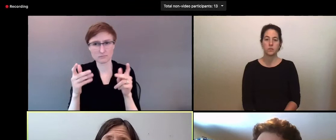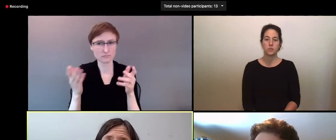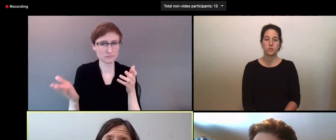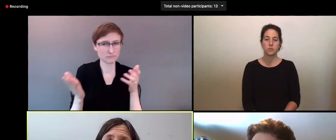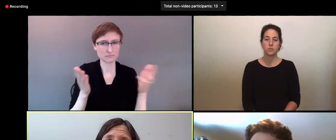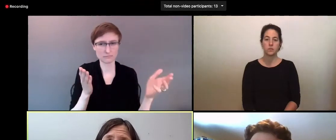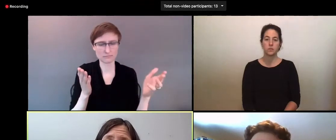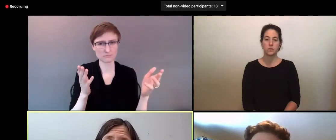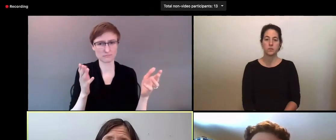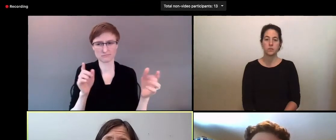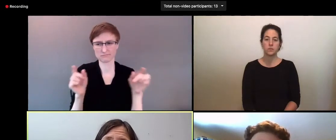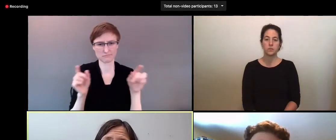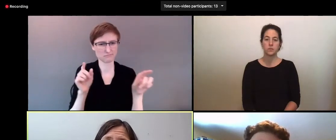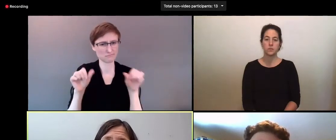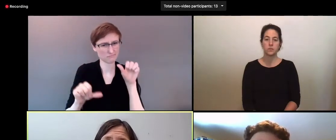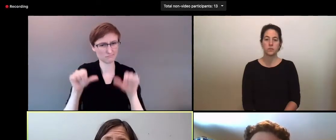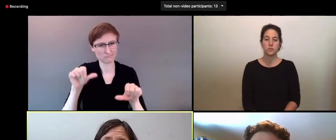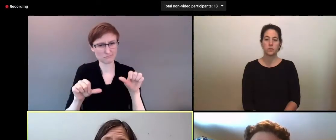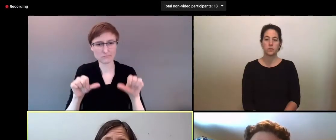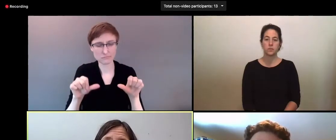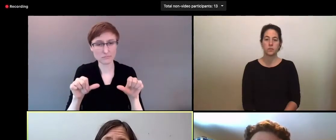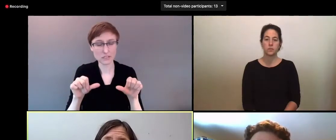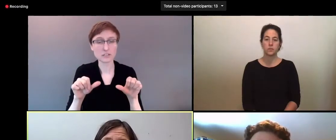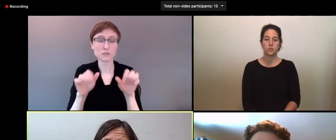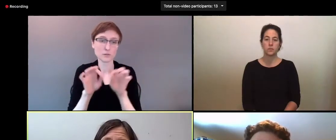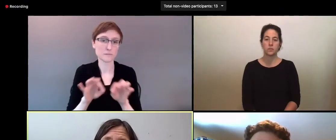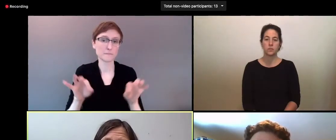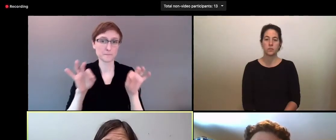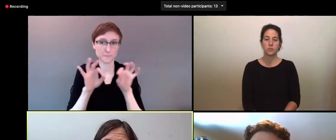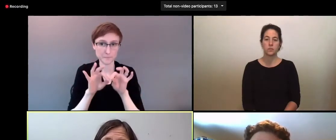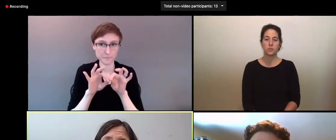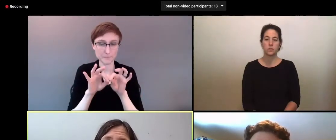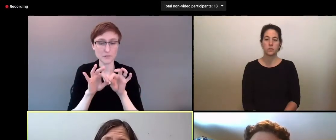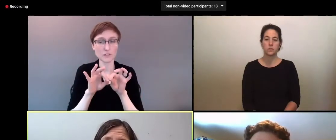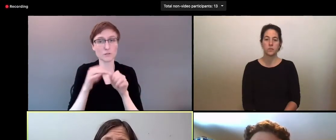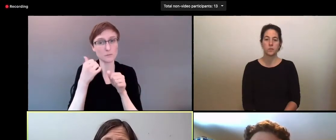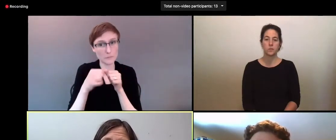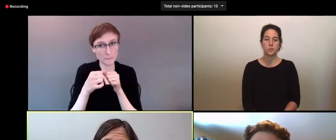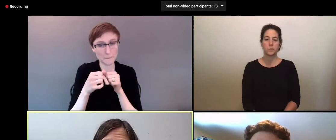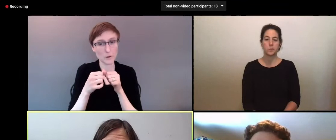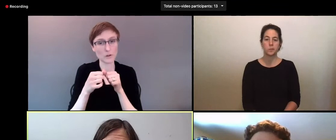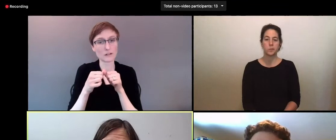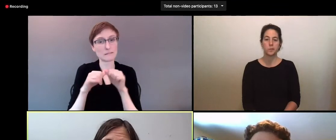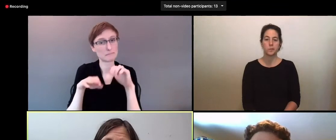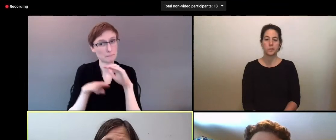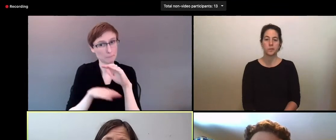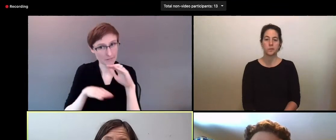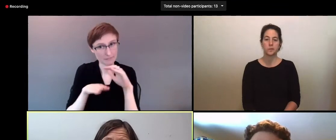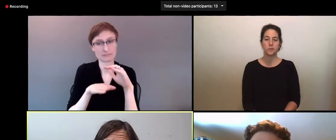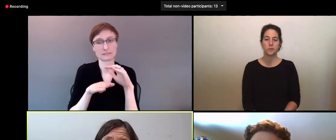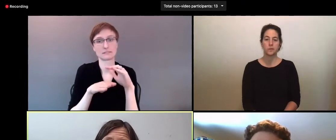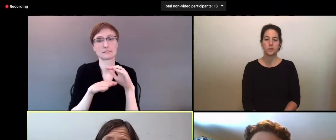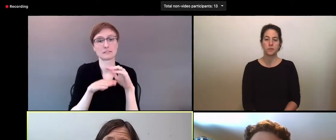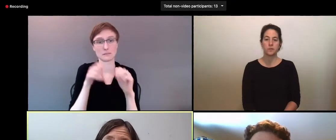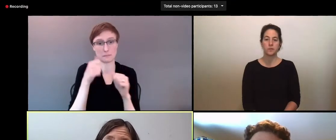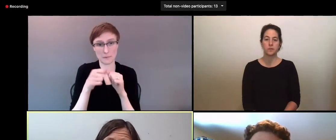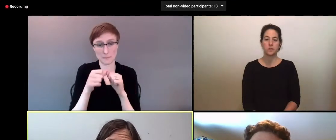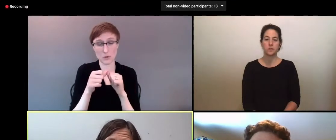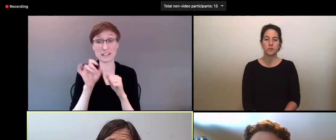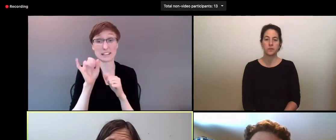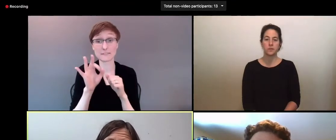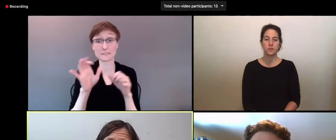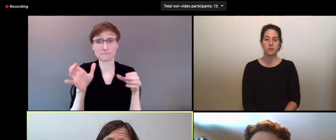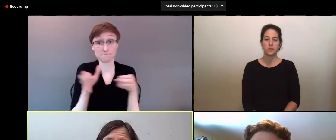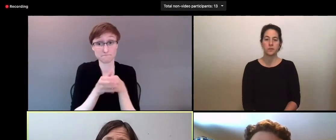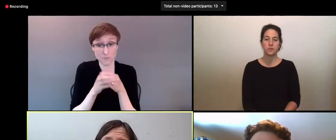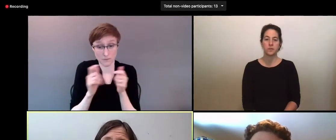think, that it's important to just, as a bottom line, remember the fewer contacts, the